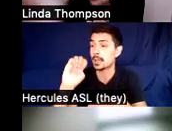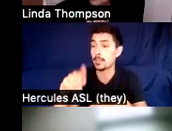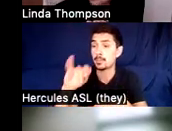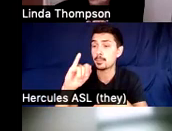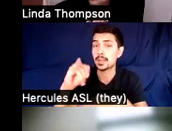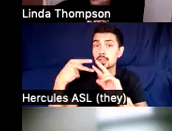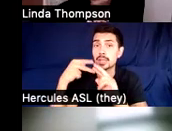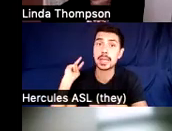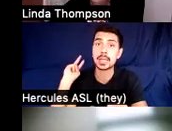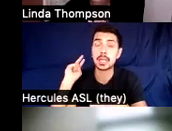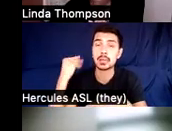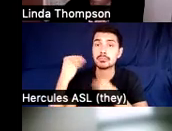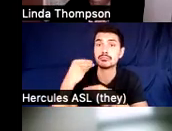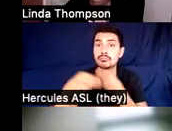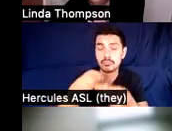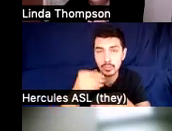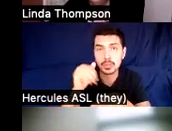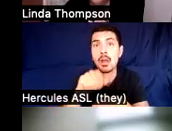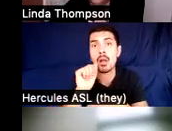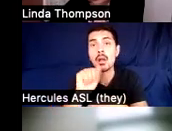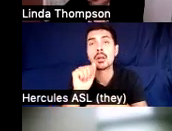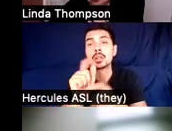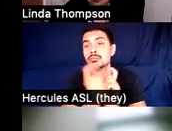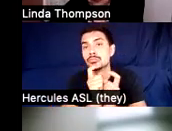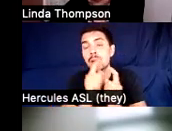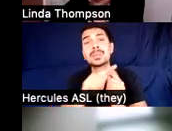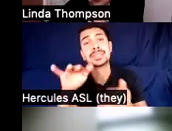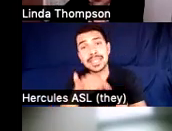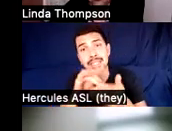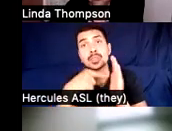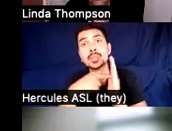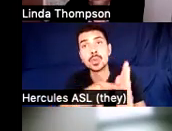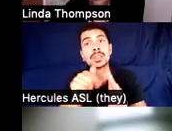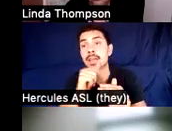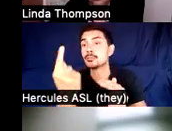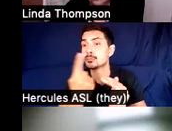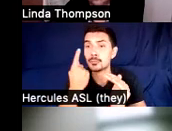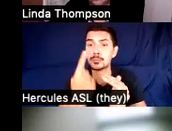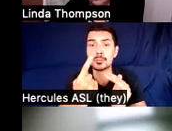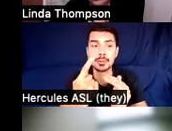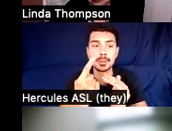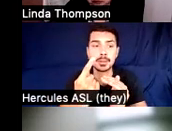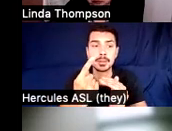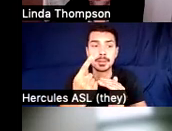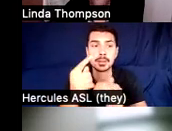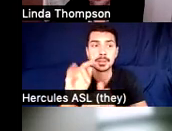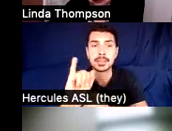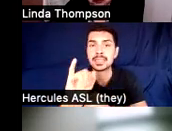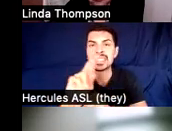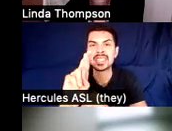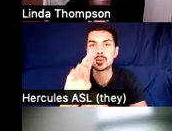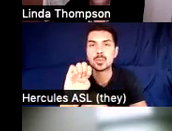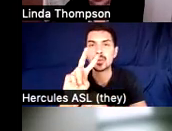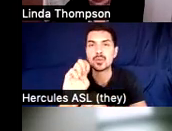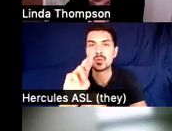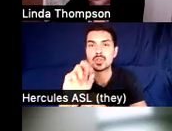these changes, studies also say that they are not irreversible, right? Like that the work that we do,